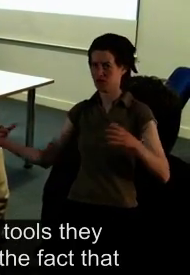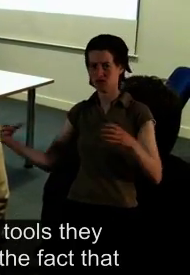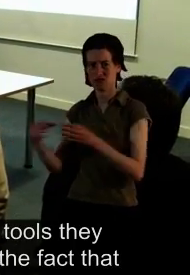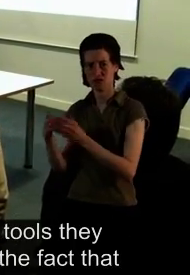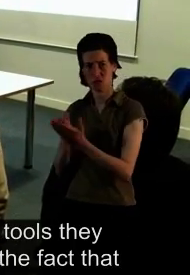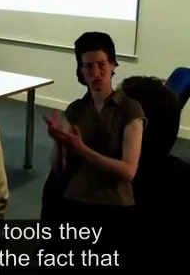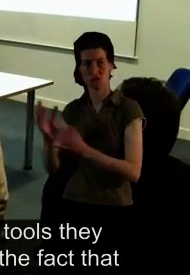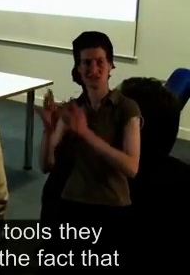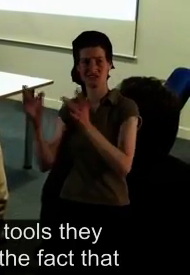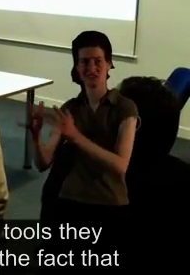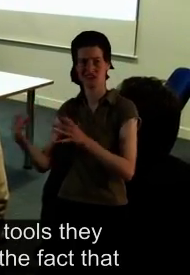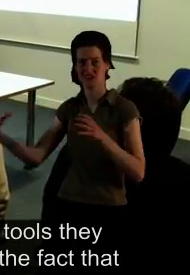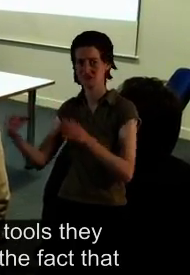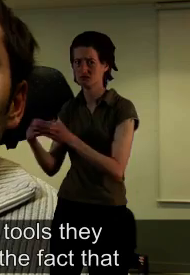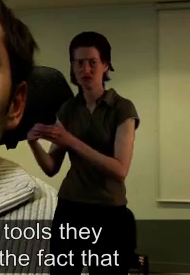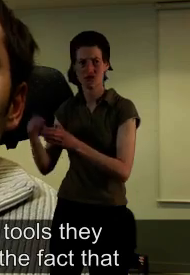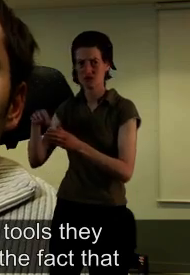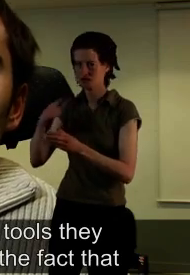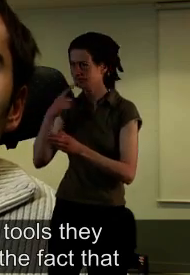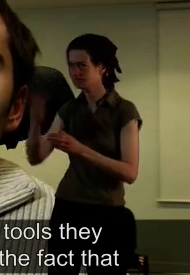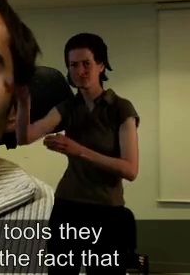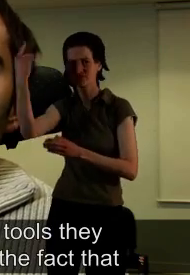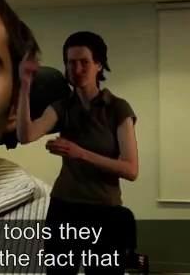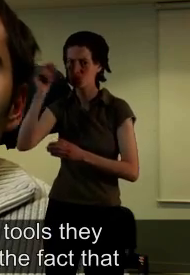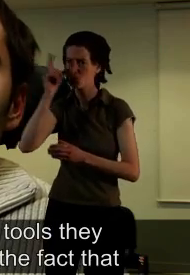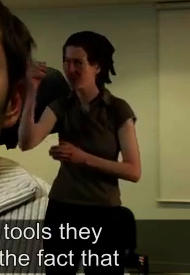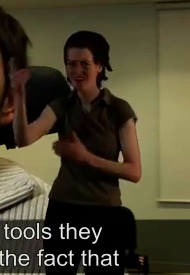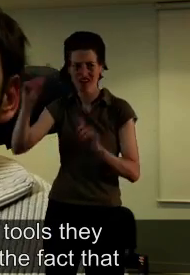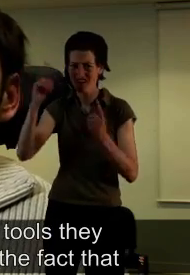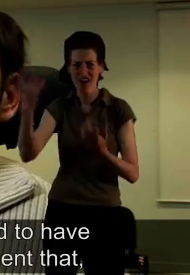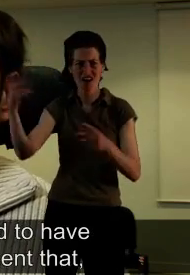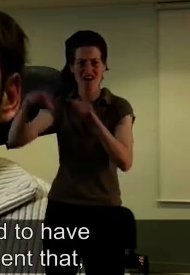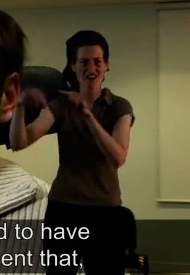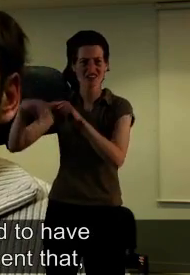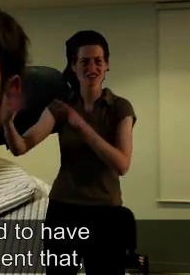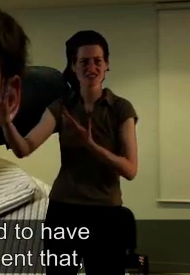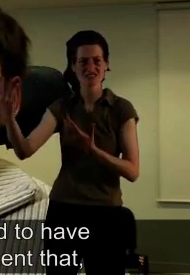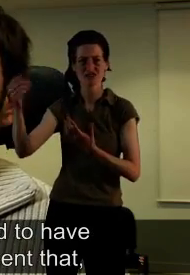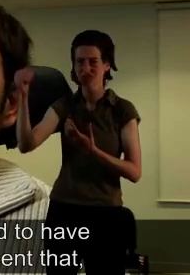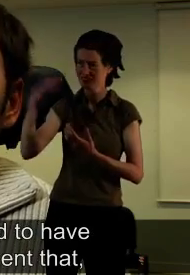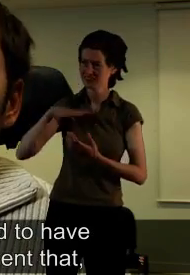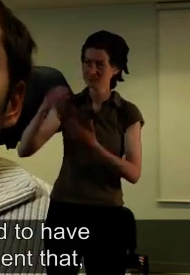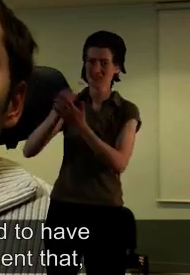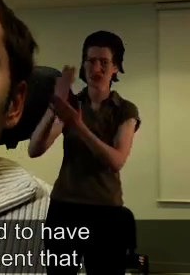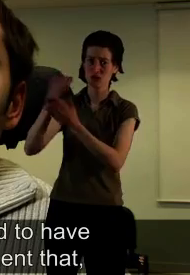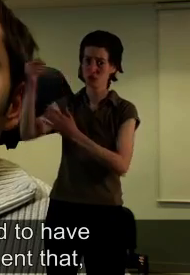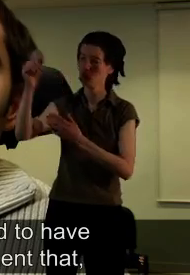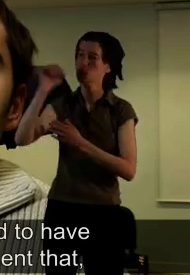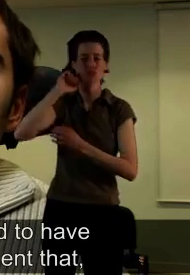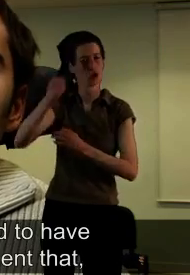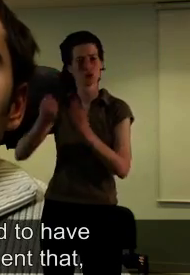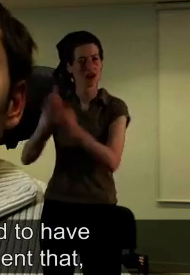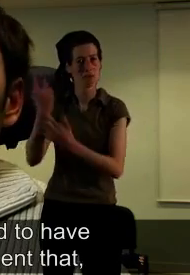through a lot of the social media tools, they wanted to raise the awareness of the fact that these cuts should not occur, and to